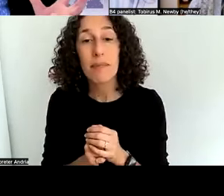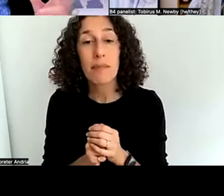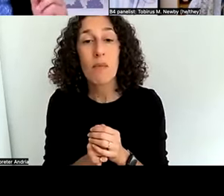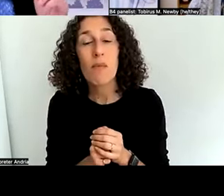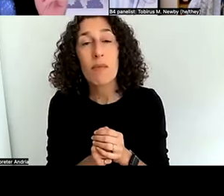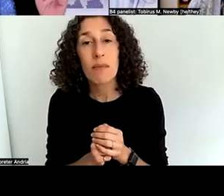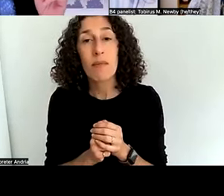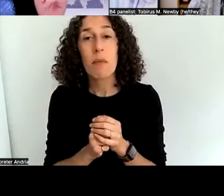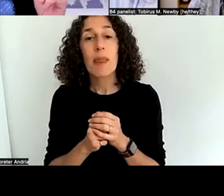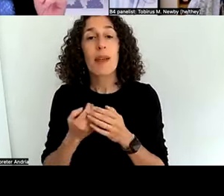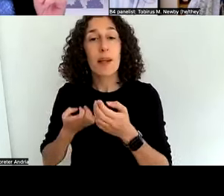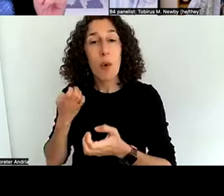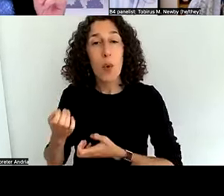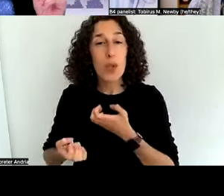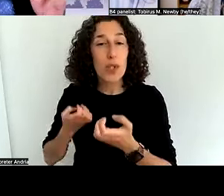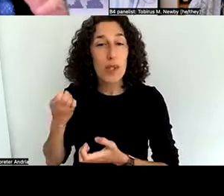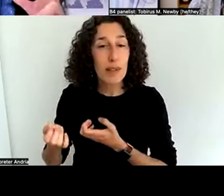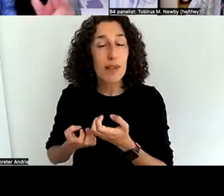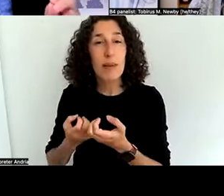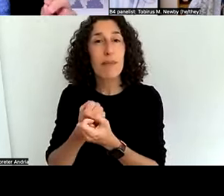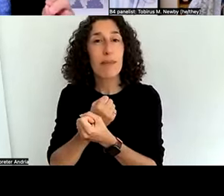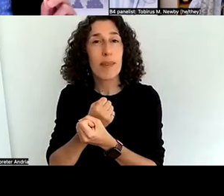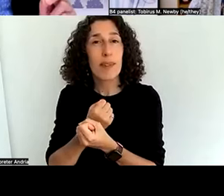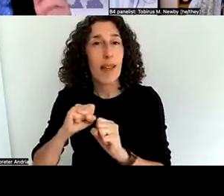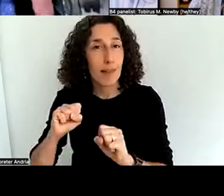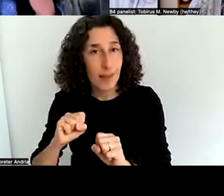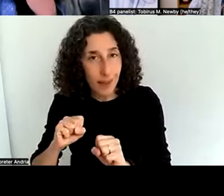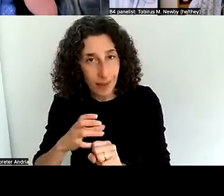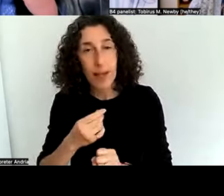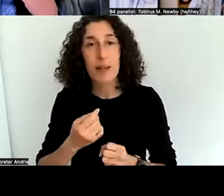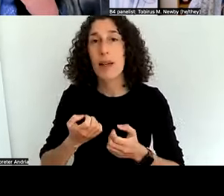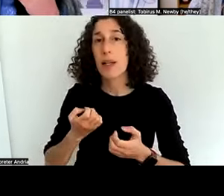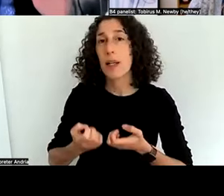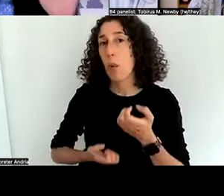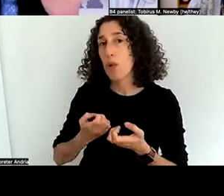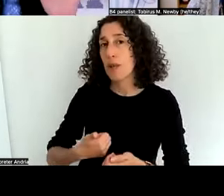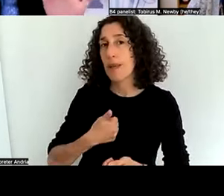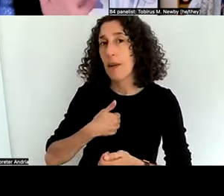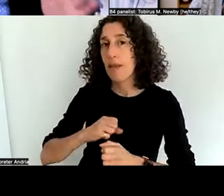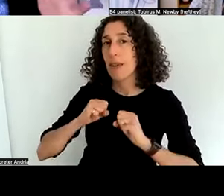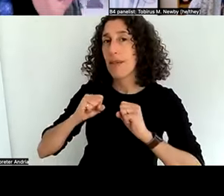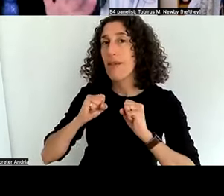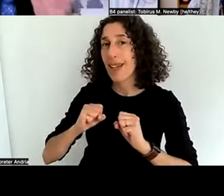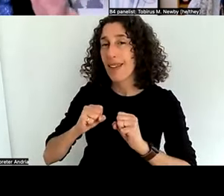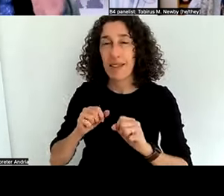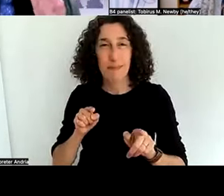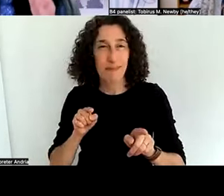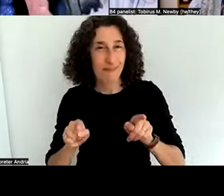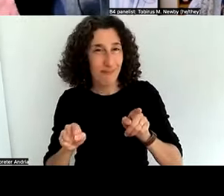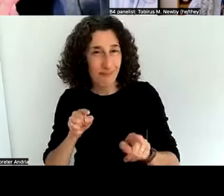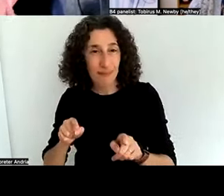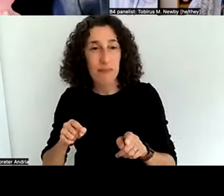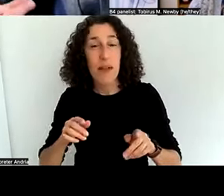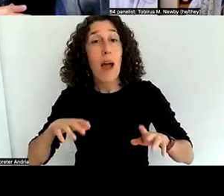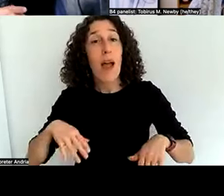safety and emotional self-defense. And I don't quite have it quite yet,